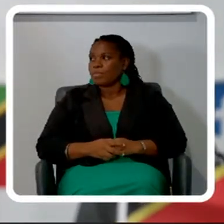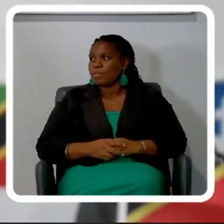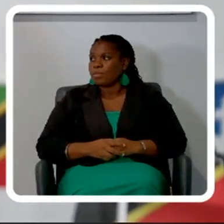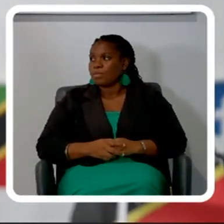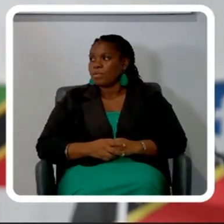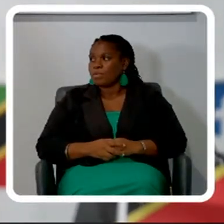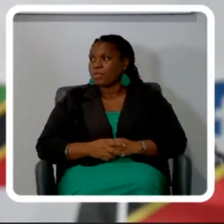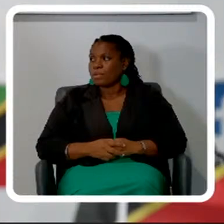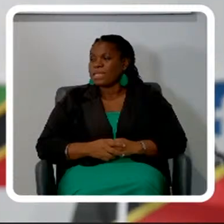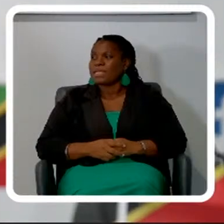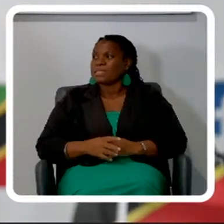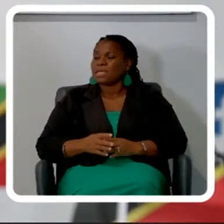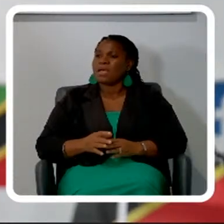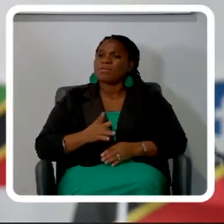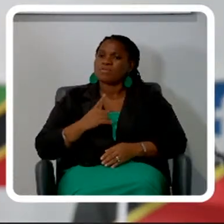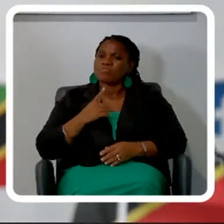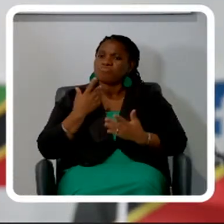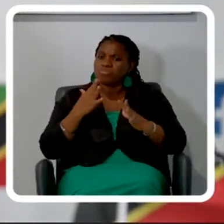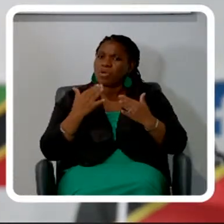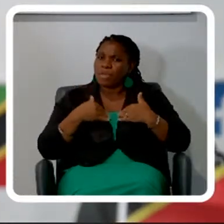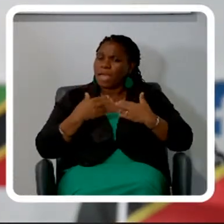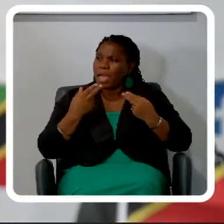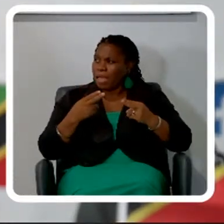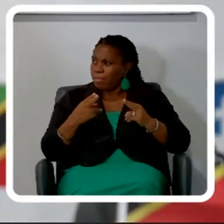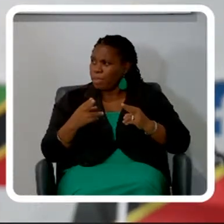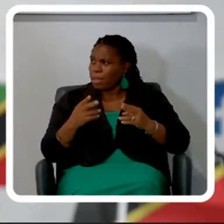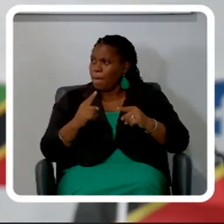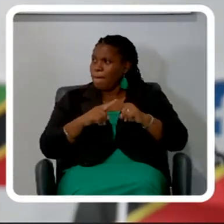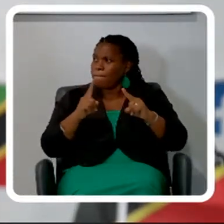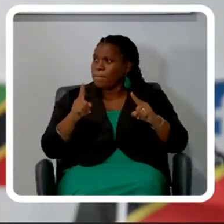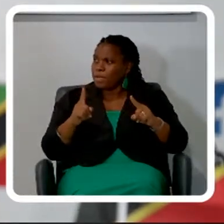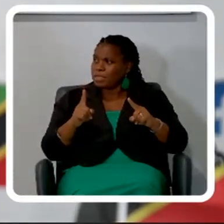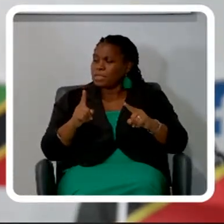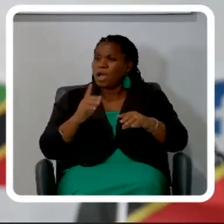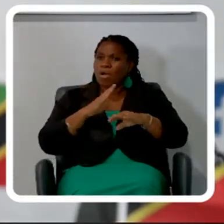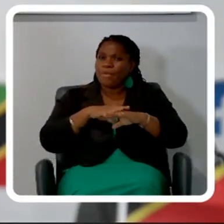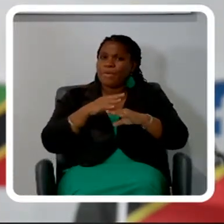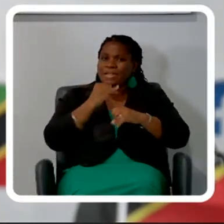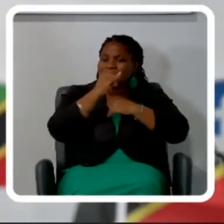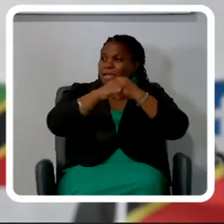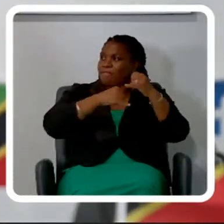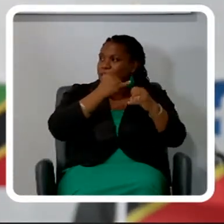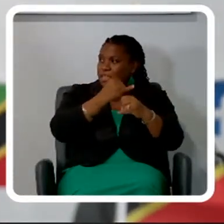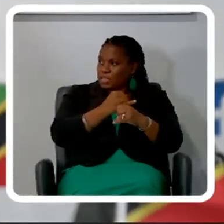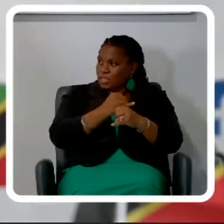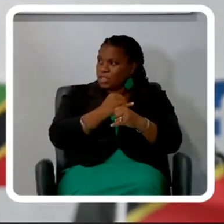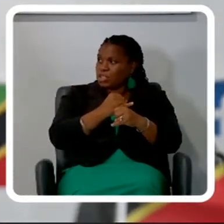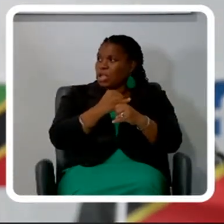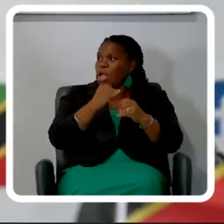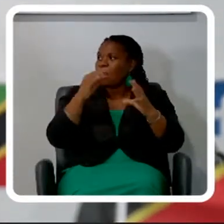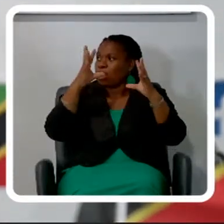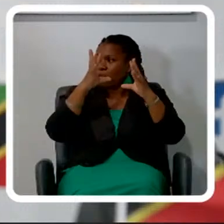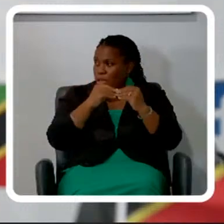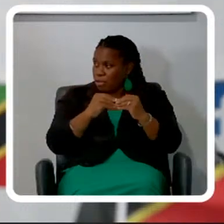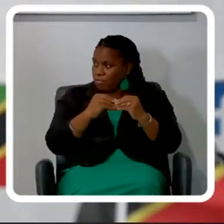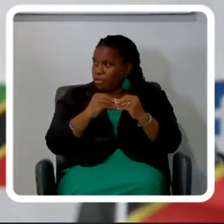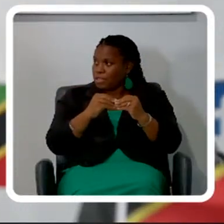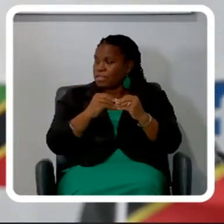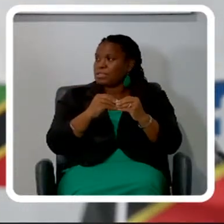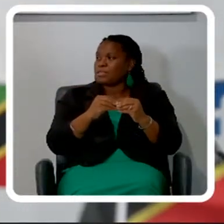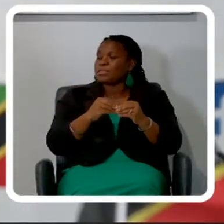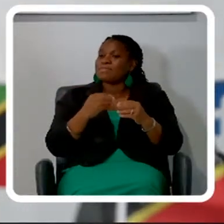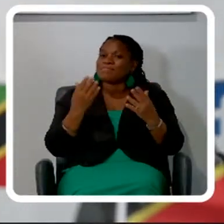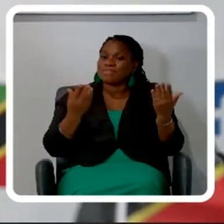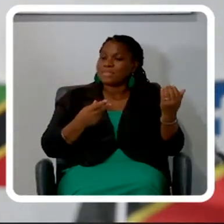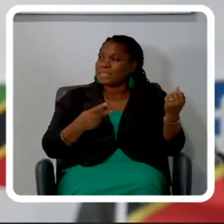now, but the official thing would be launched at the International Conference on Endoscopic Procedures right here in St. Kitts